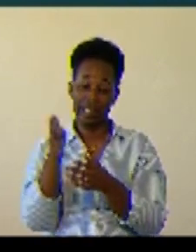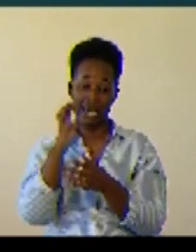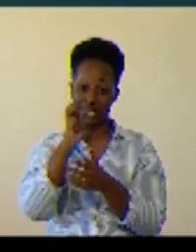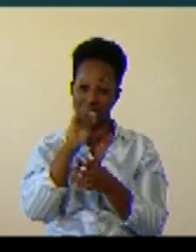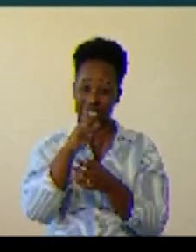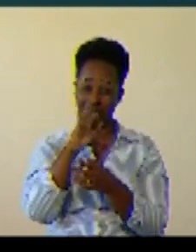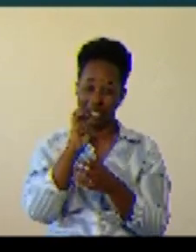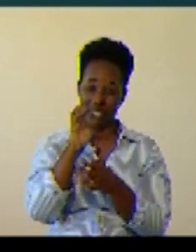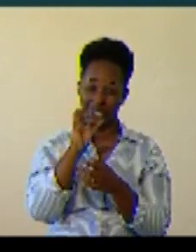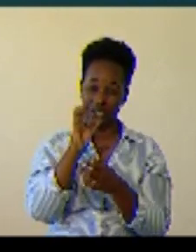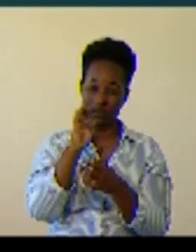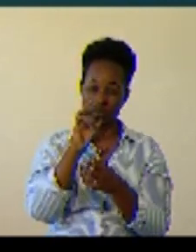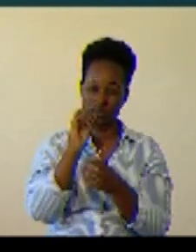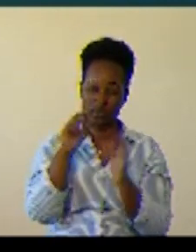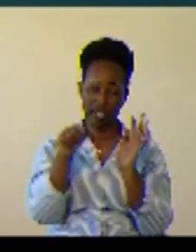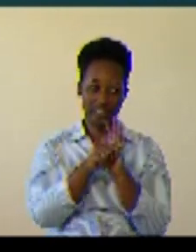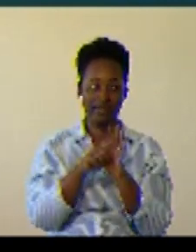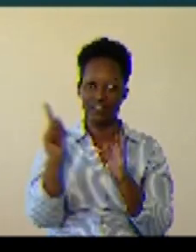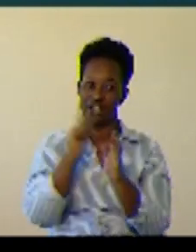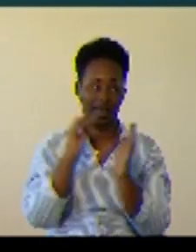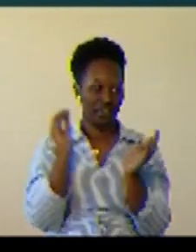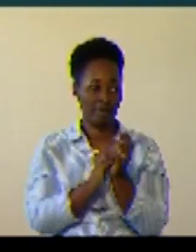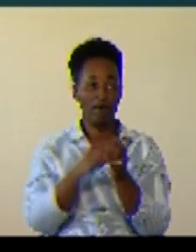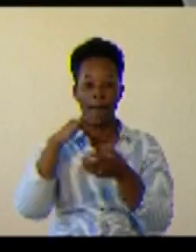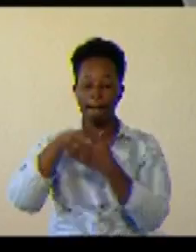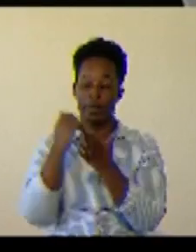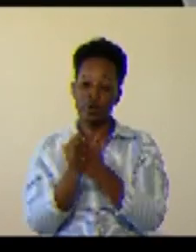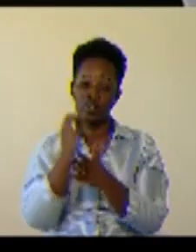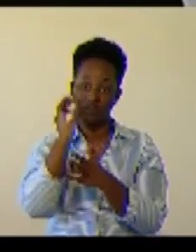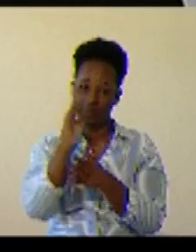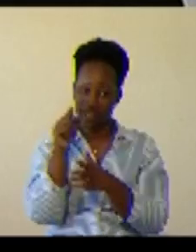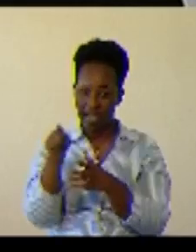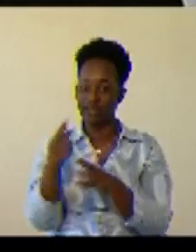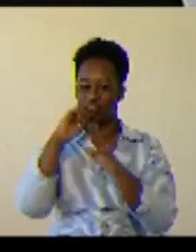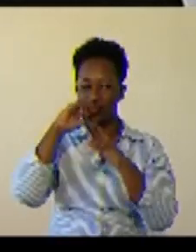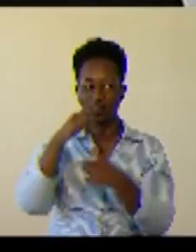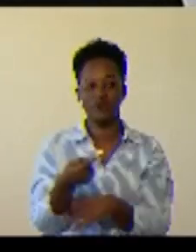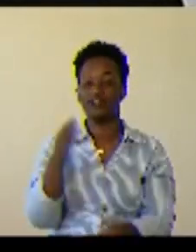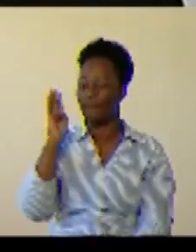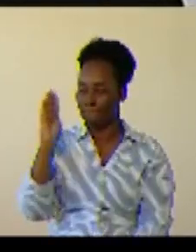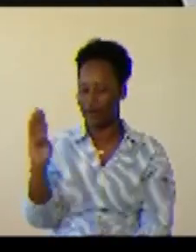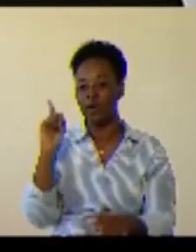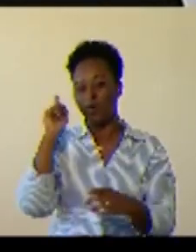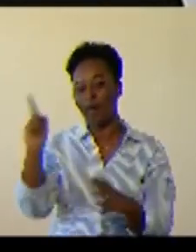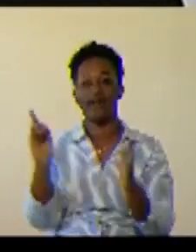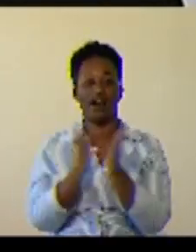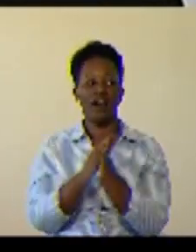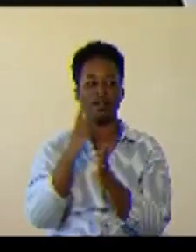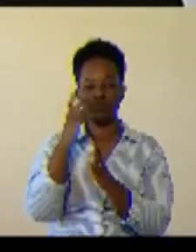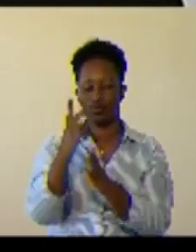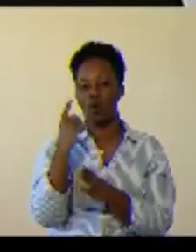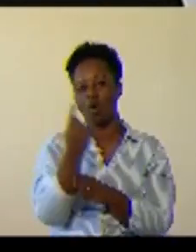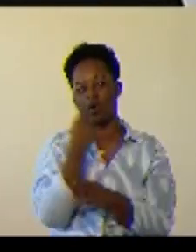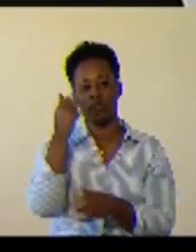that, the right answer is B. It is 1 and 2 only, which